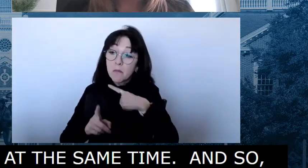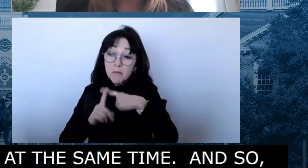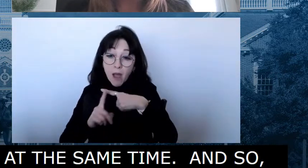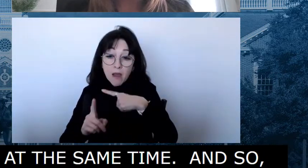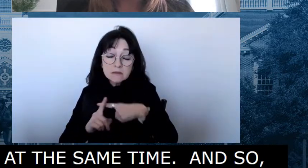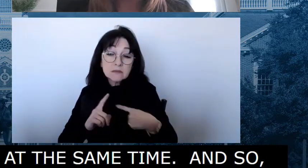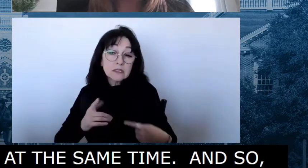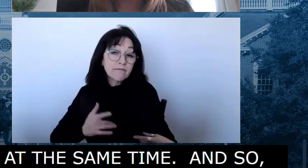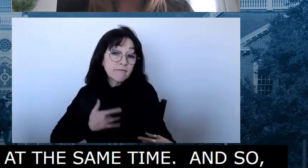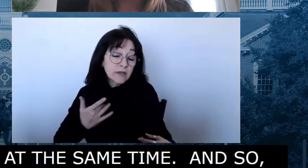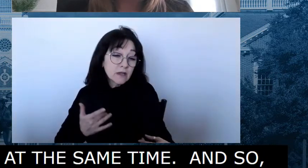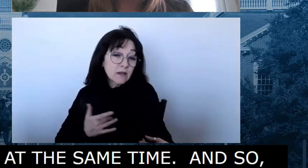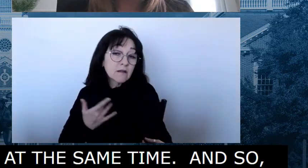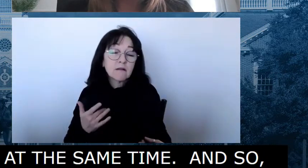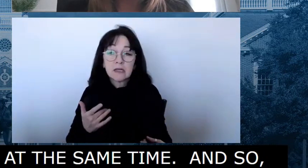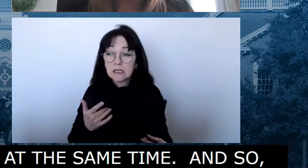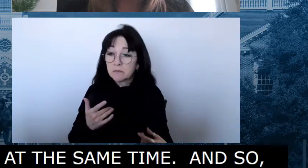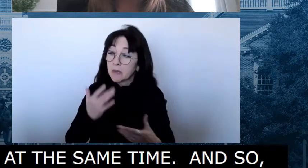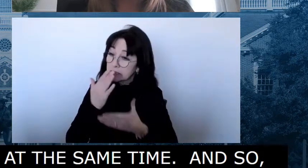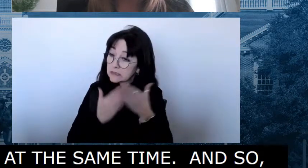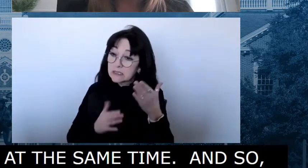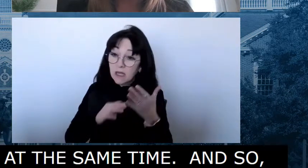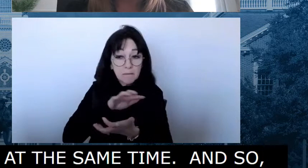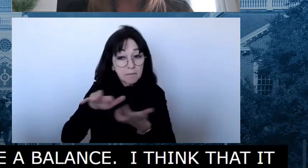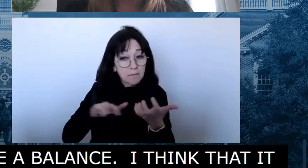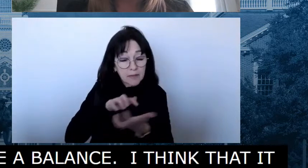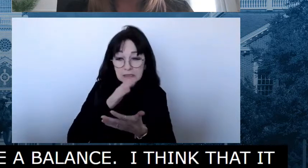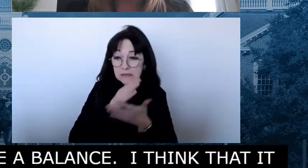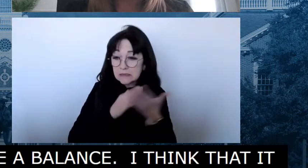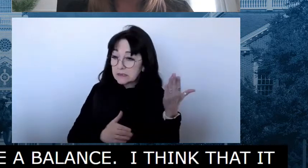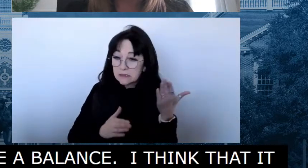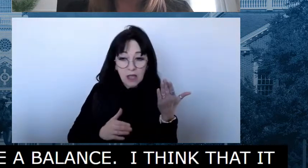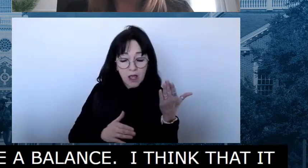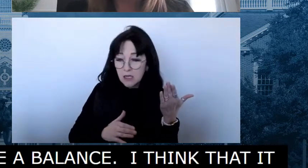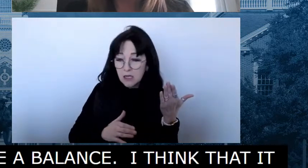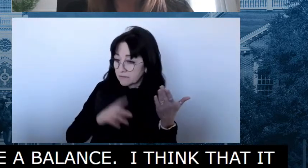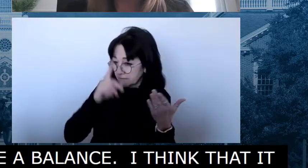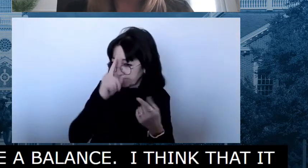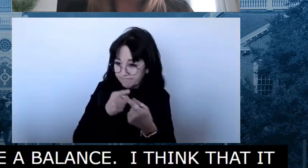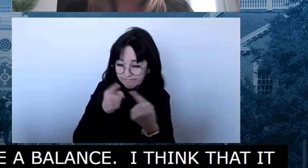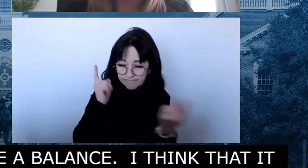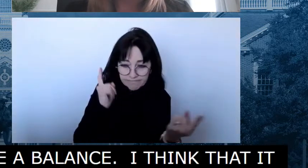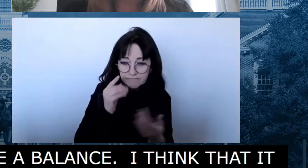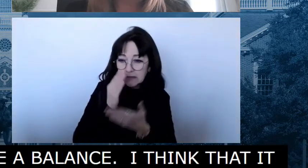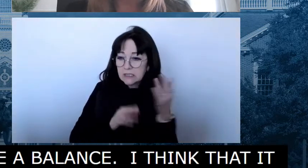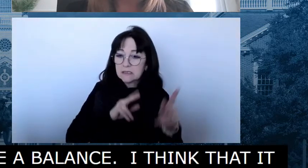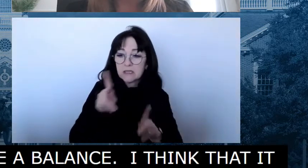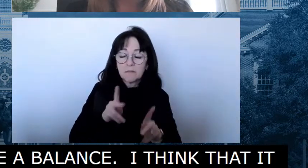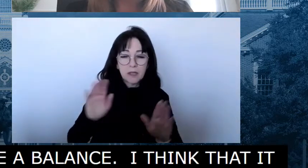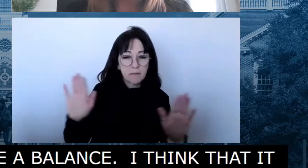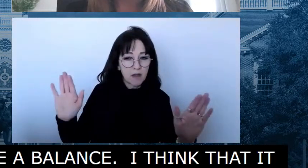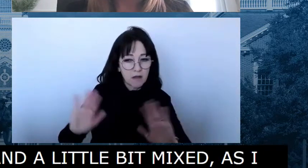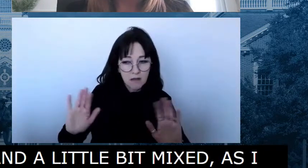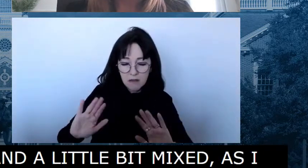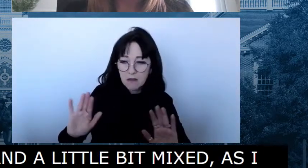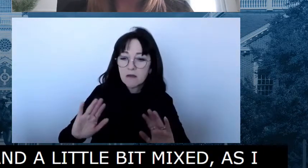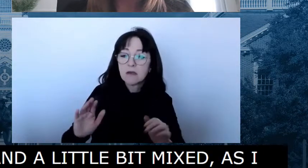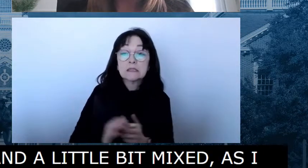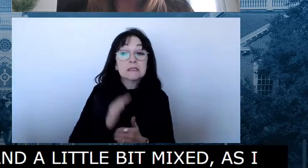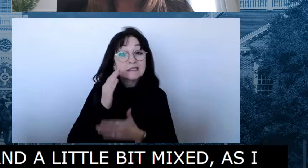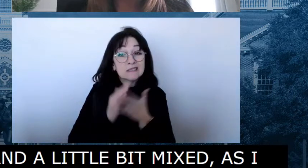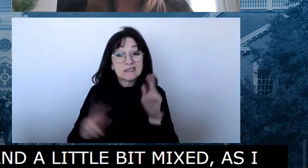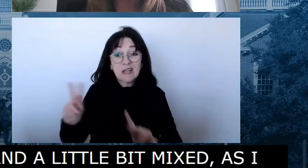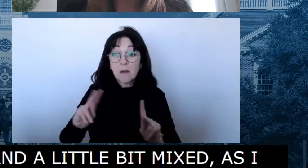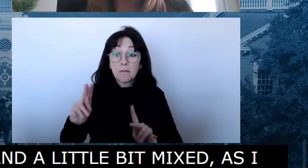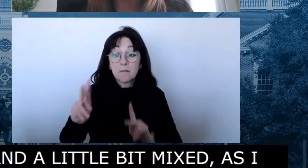I said earlier, that half the people say that it's too soon and half the people say it's not soon enough, and maybe we've got